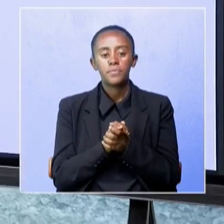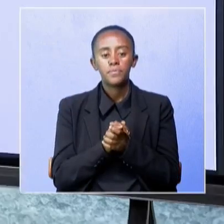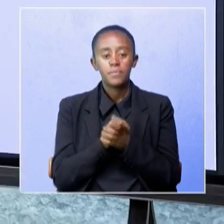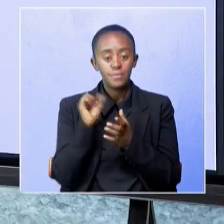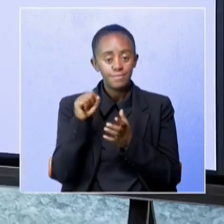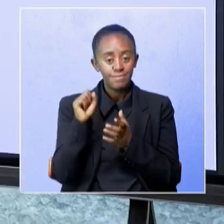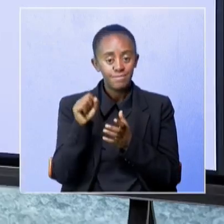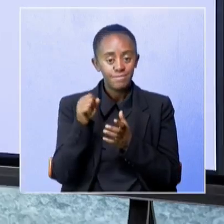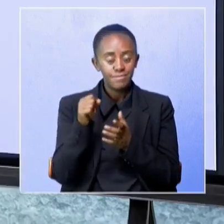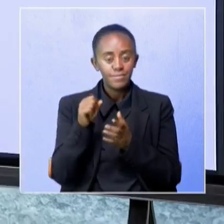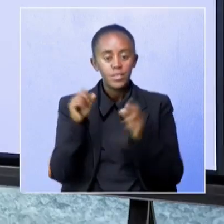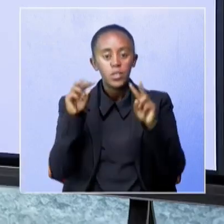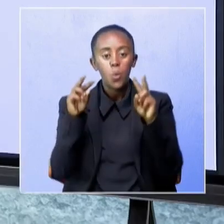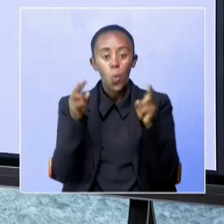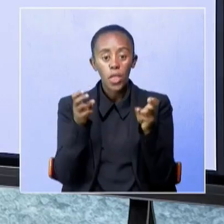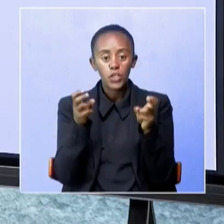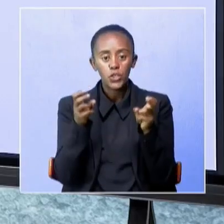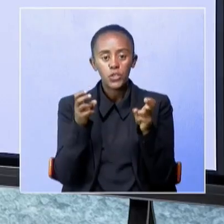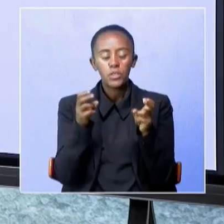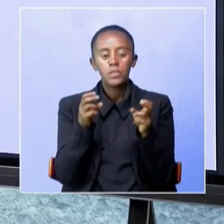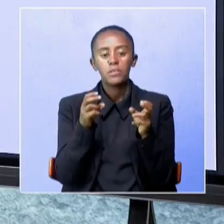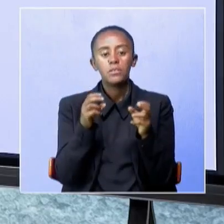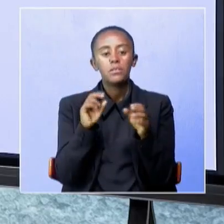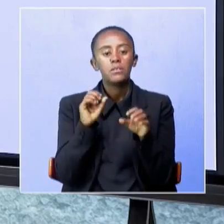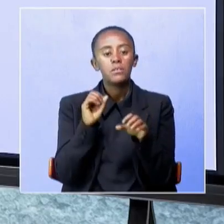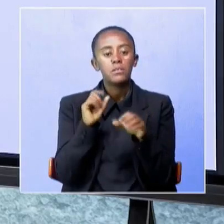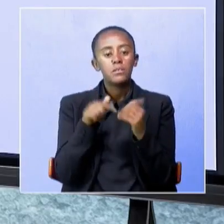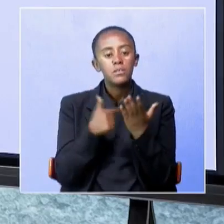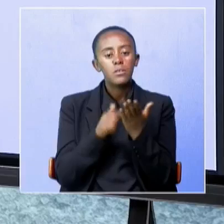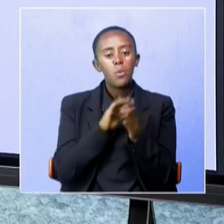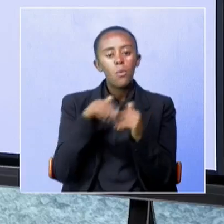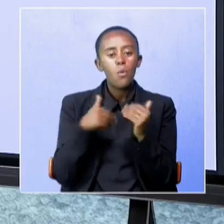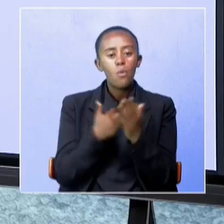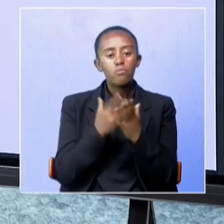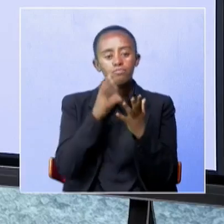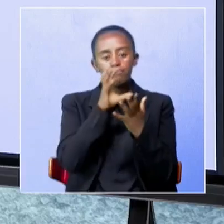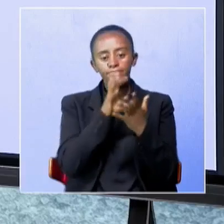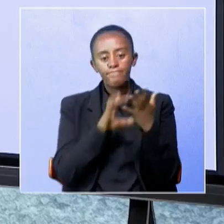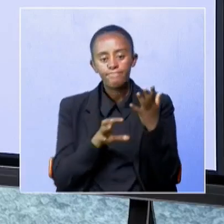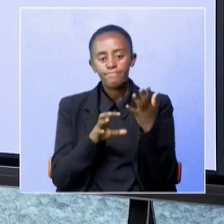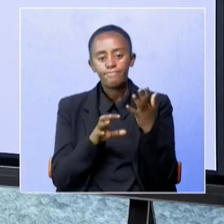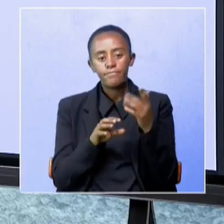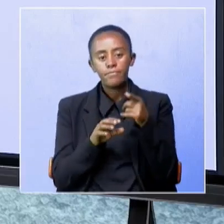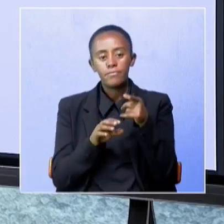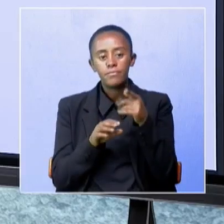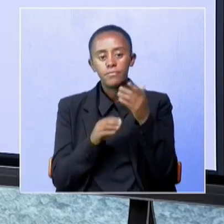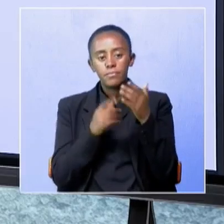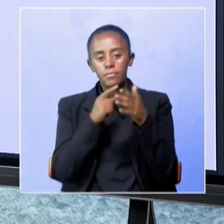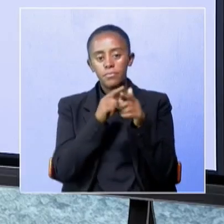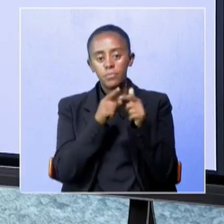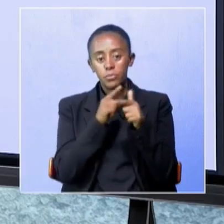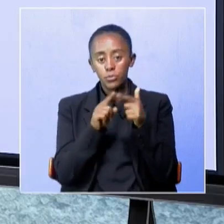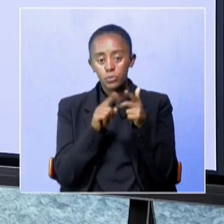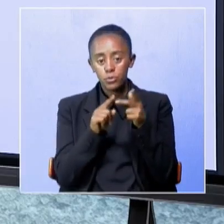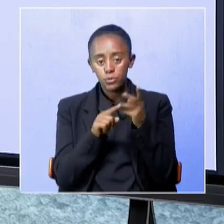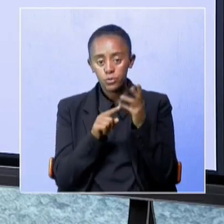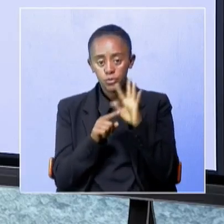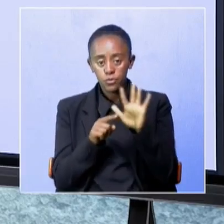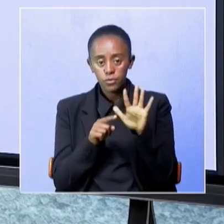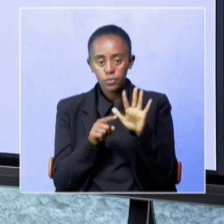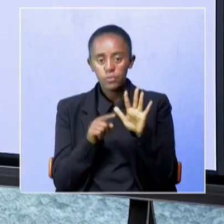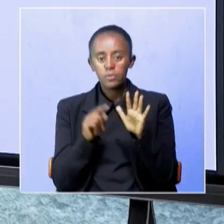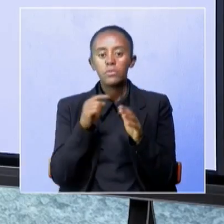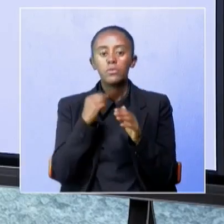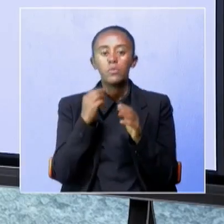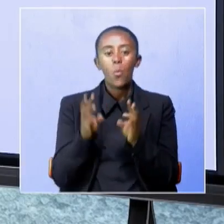Yes, quotations. So all of these are what? Ways we could